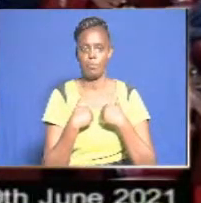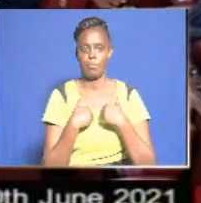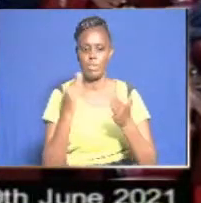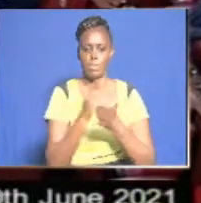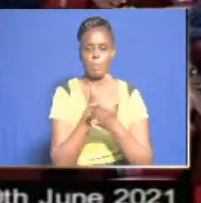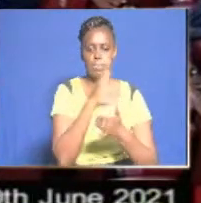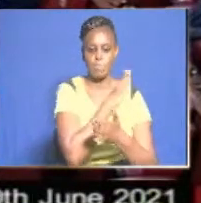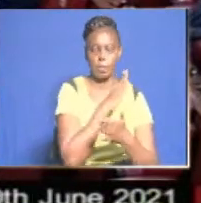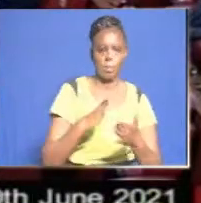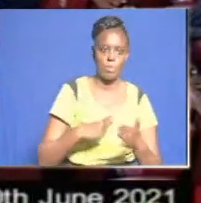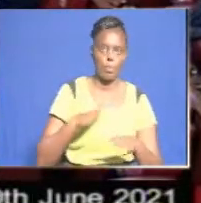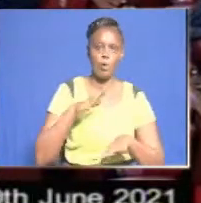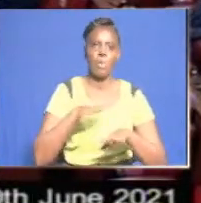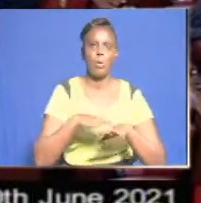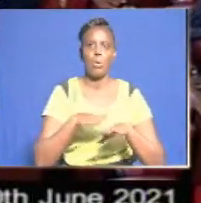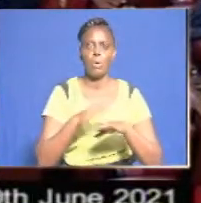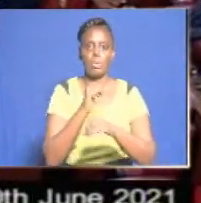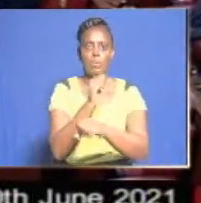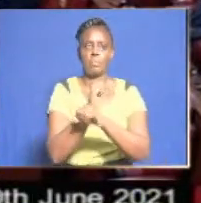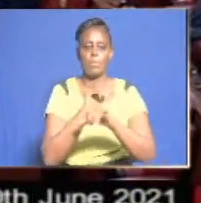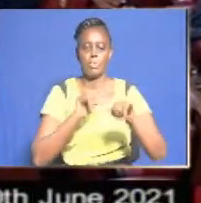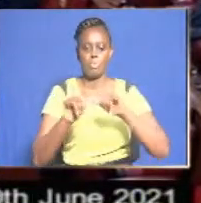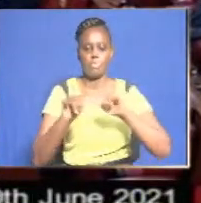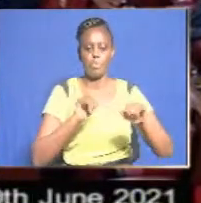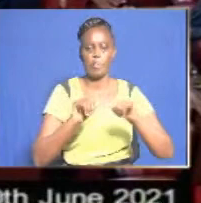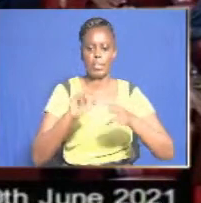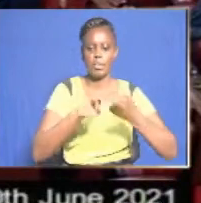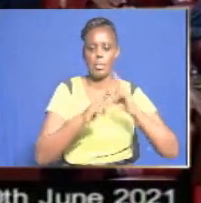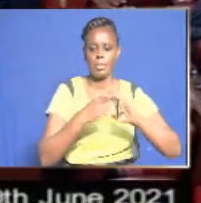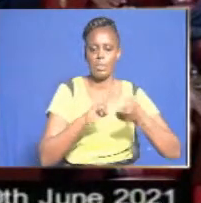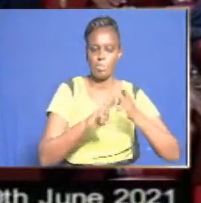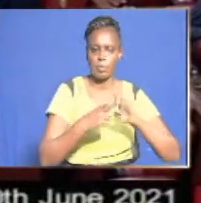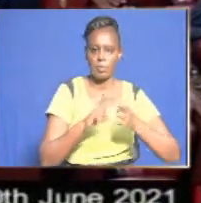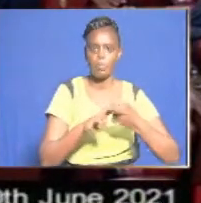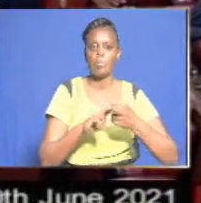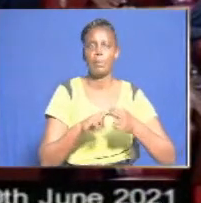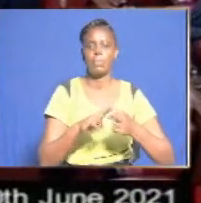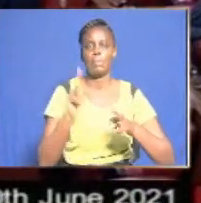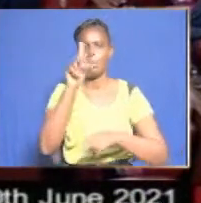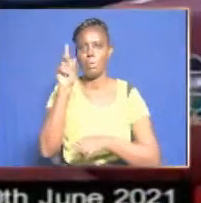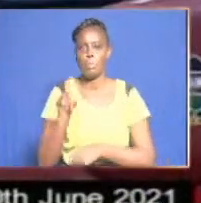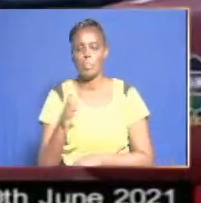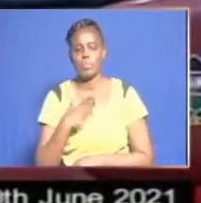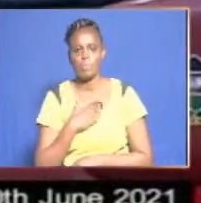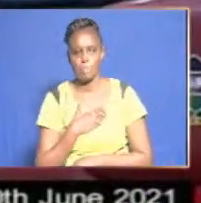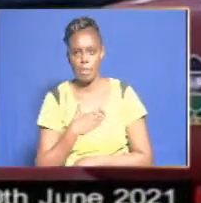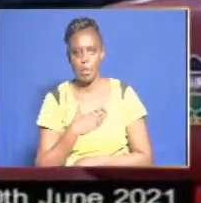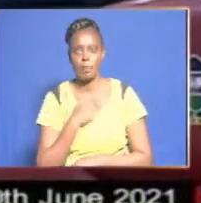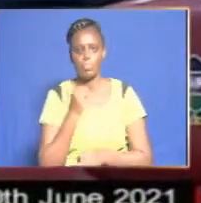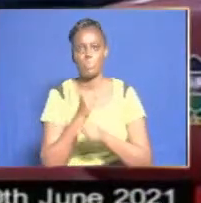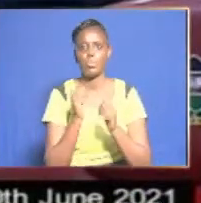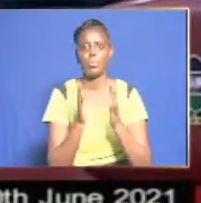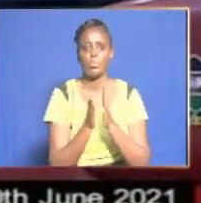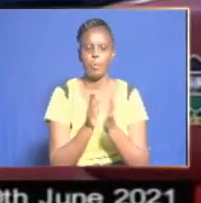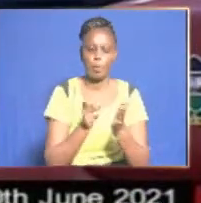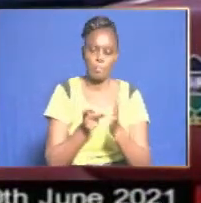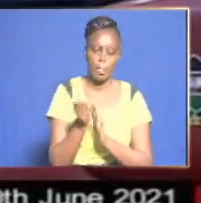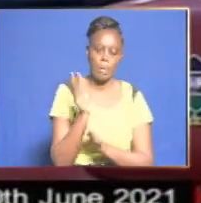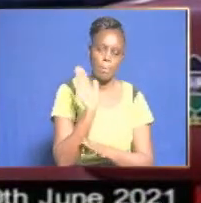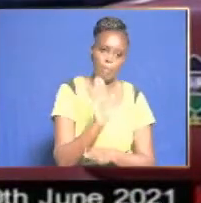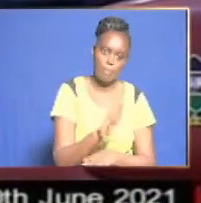Departmental Committee on Defense and Foreign Relations. My question had to do with compensation